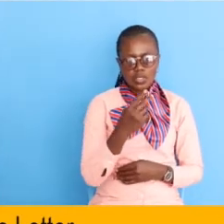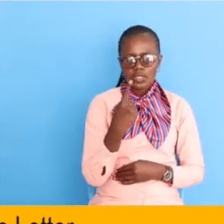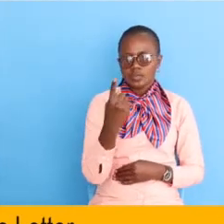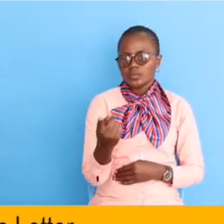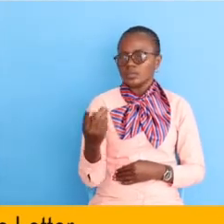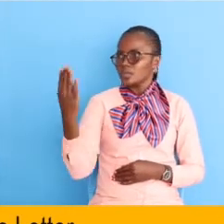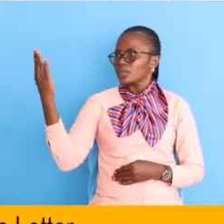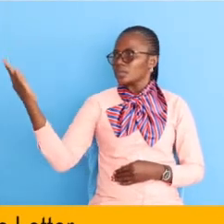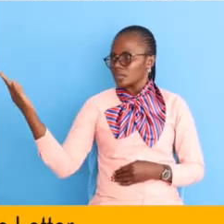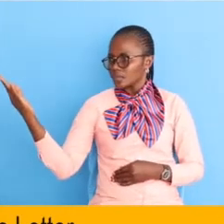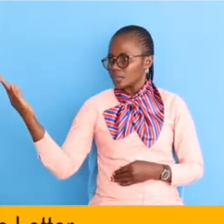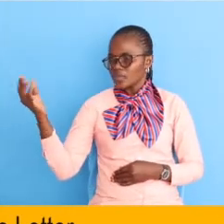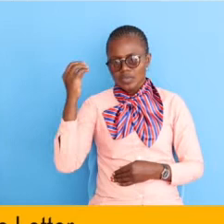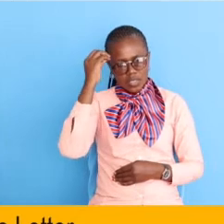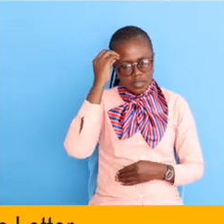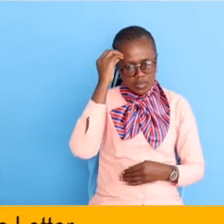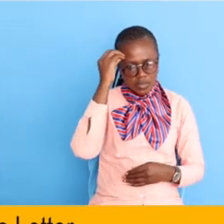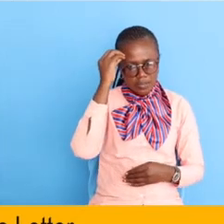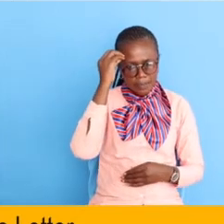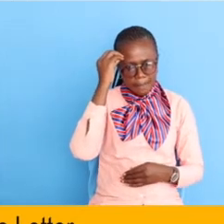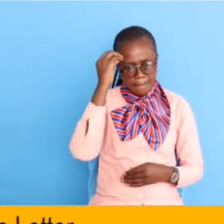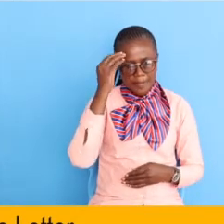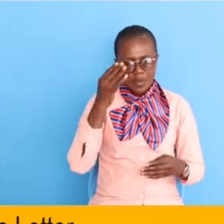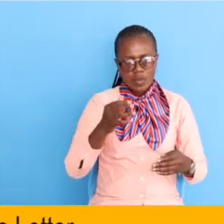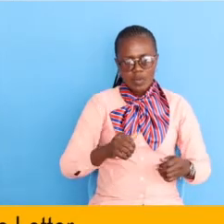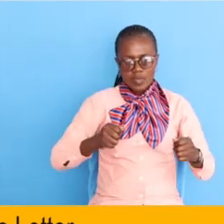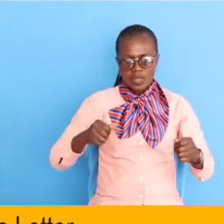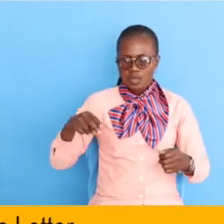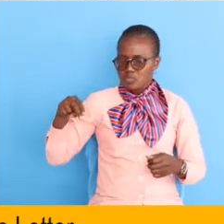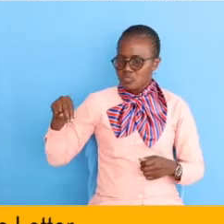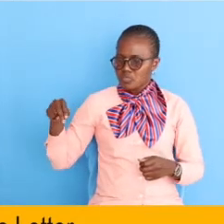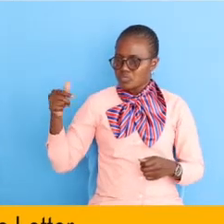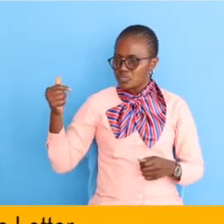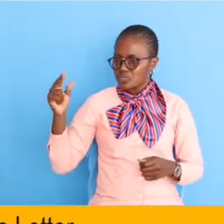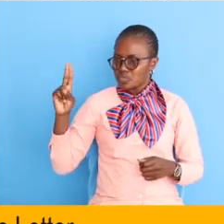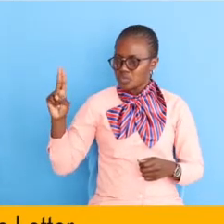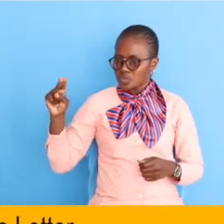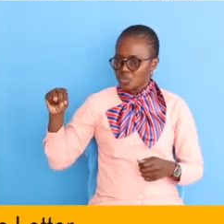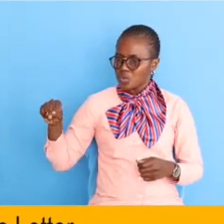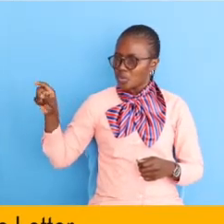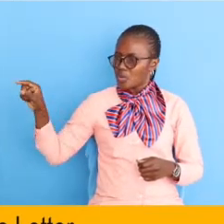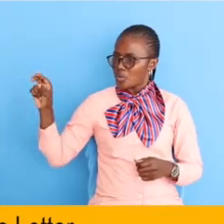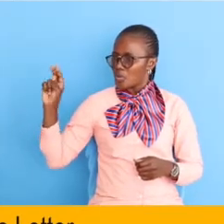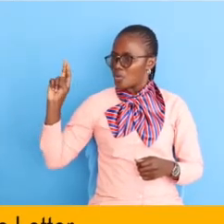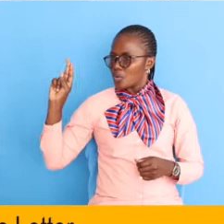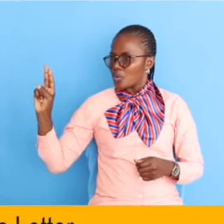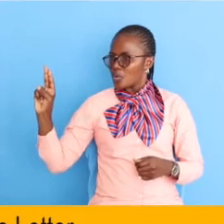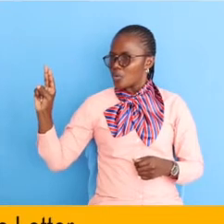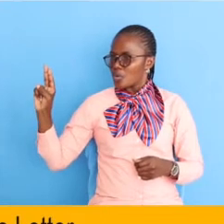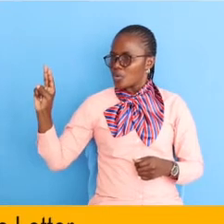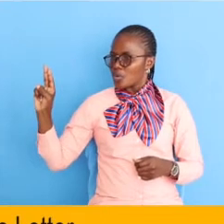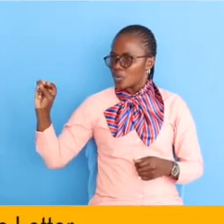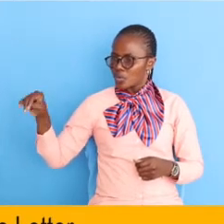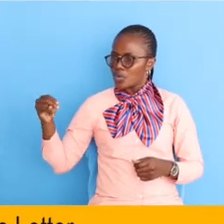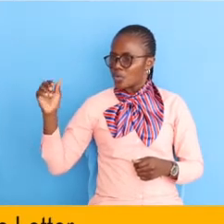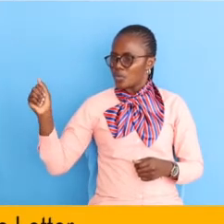reads, imagine that you are the manager of Mtunguja Companies Limited. Your companies